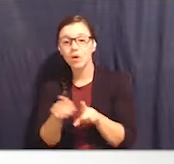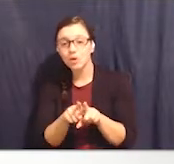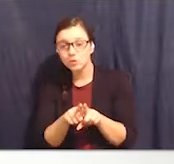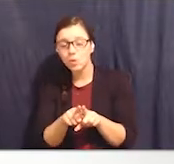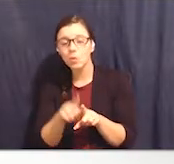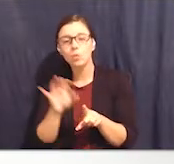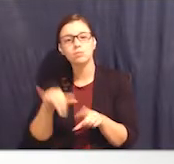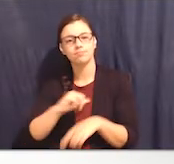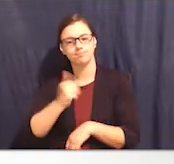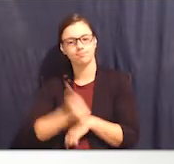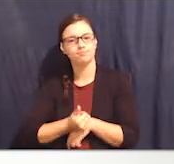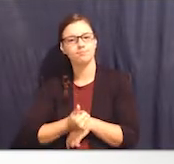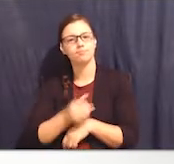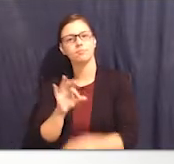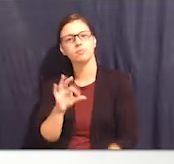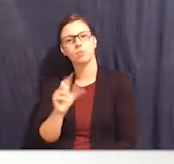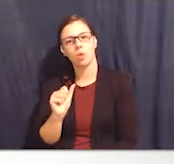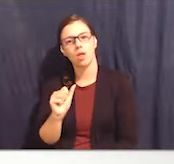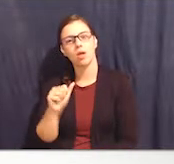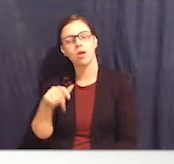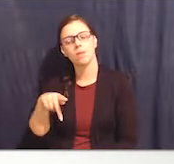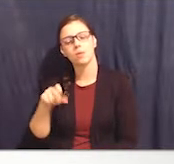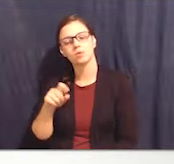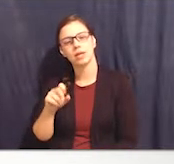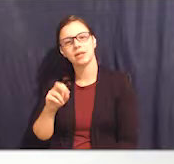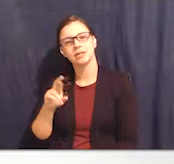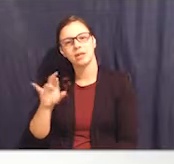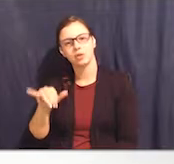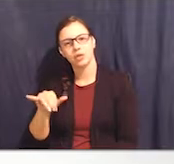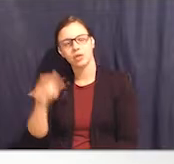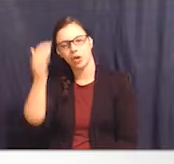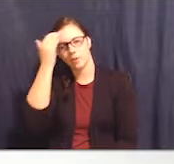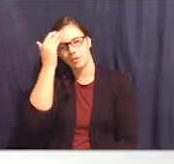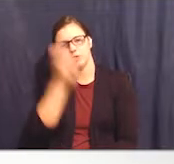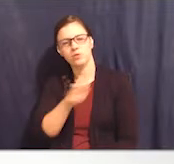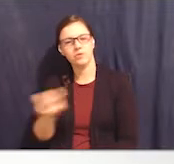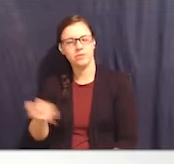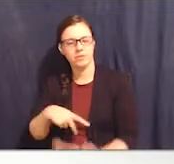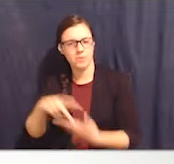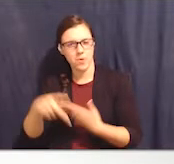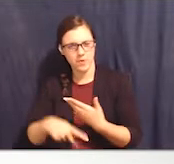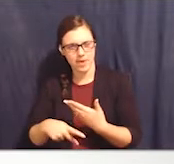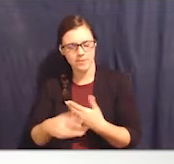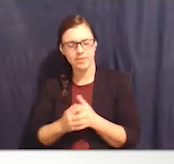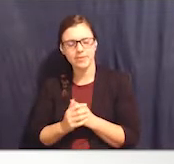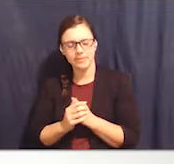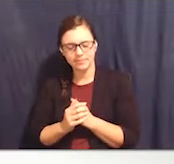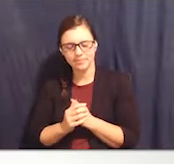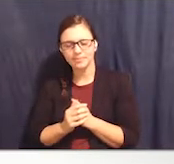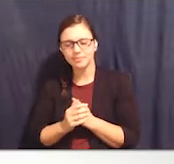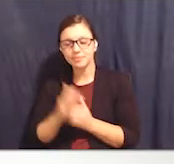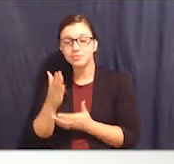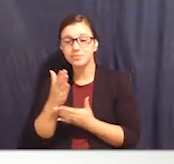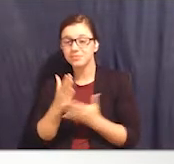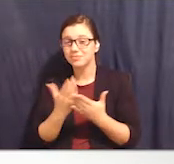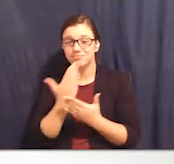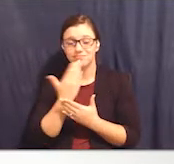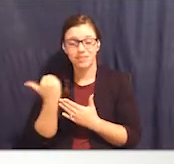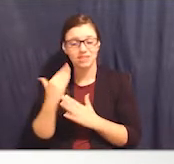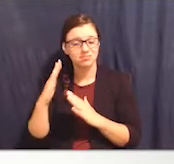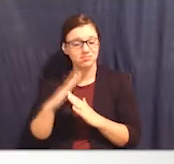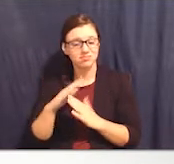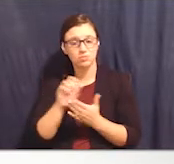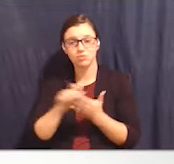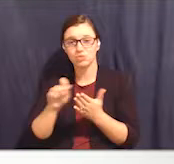financial aid if their program is a federal CTP program. But better than that, and this is just